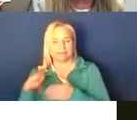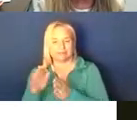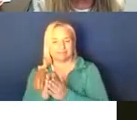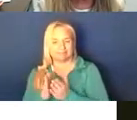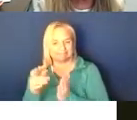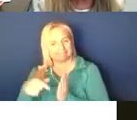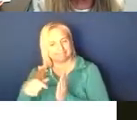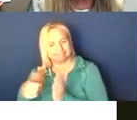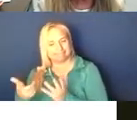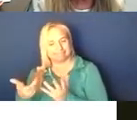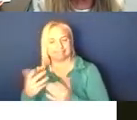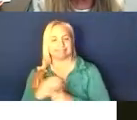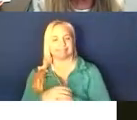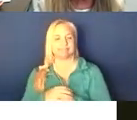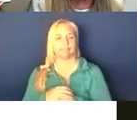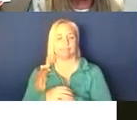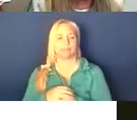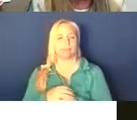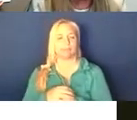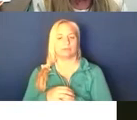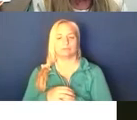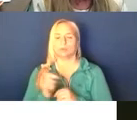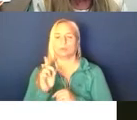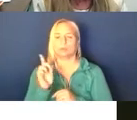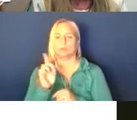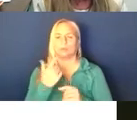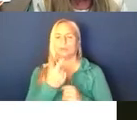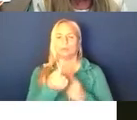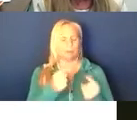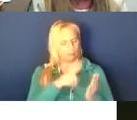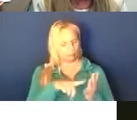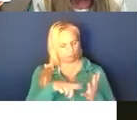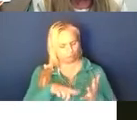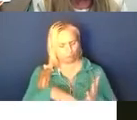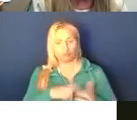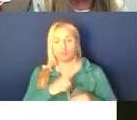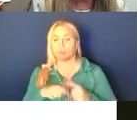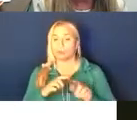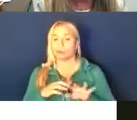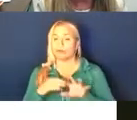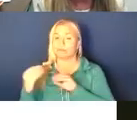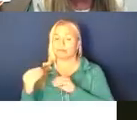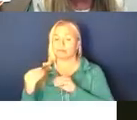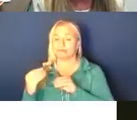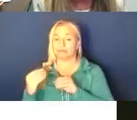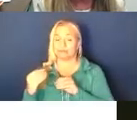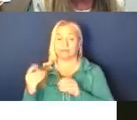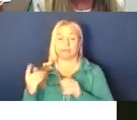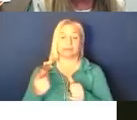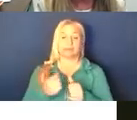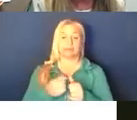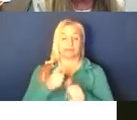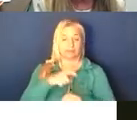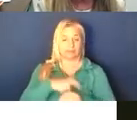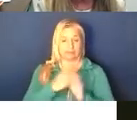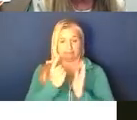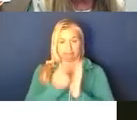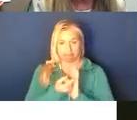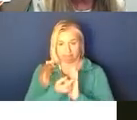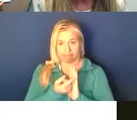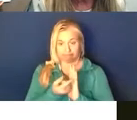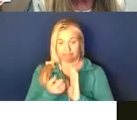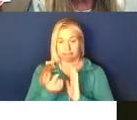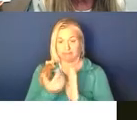And then we indicated whether or not the student exited within the first prompt after the timer, 15